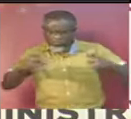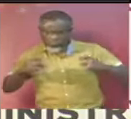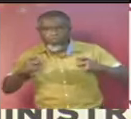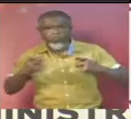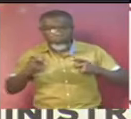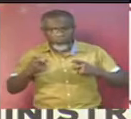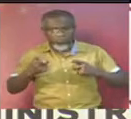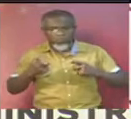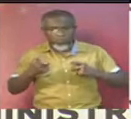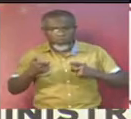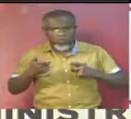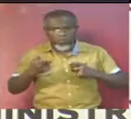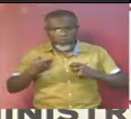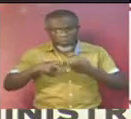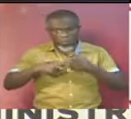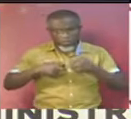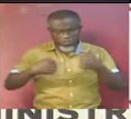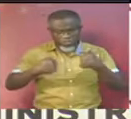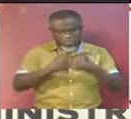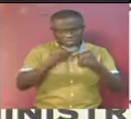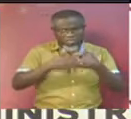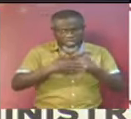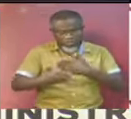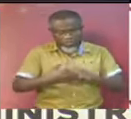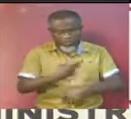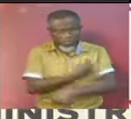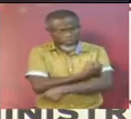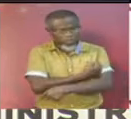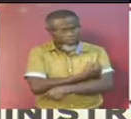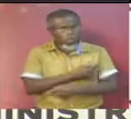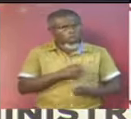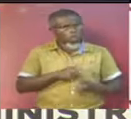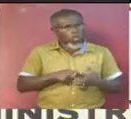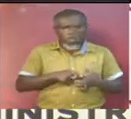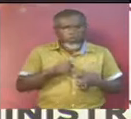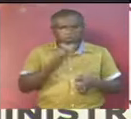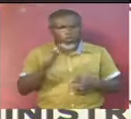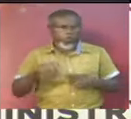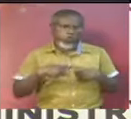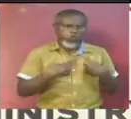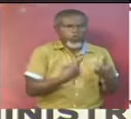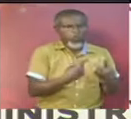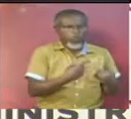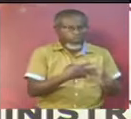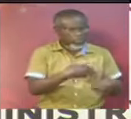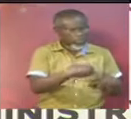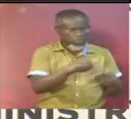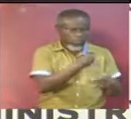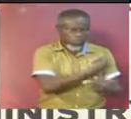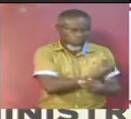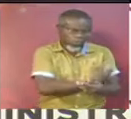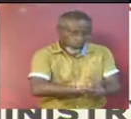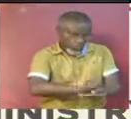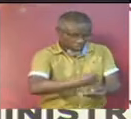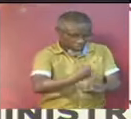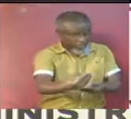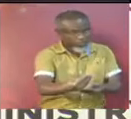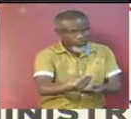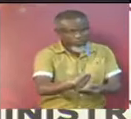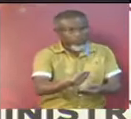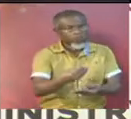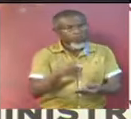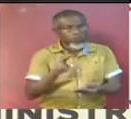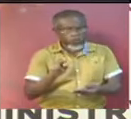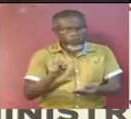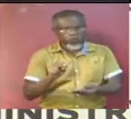and volunteer to donate blood at that point in time. You want to make sure that you are feeling well. And also, once you